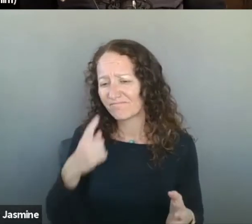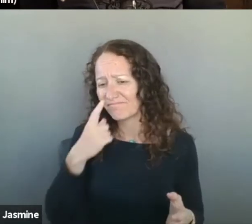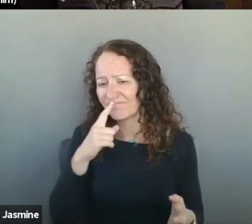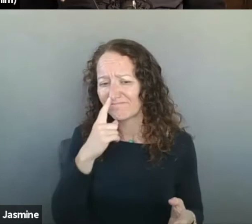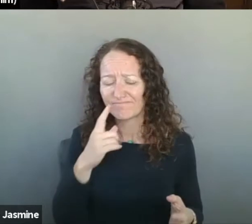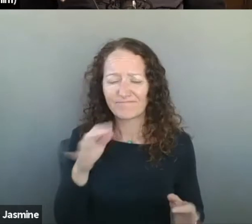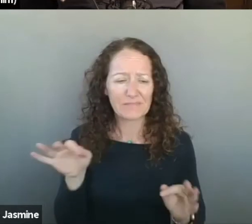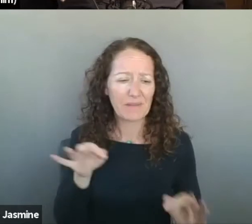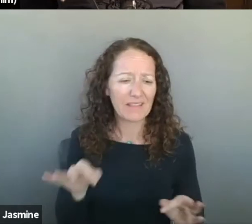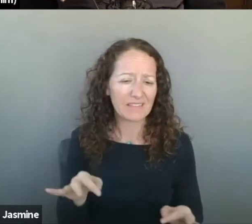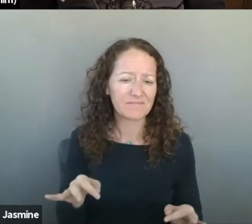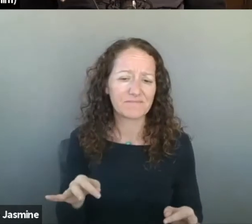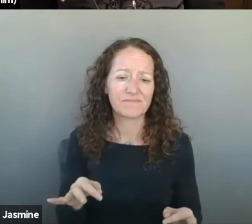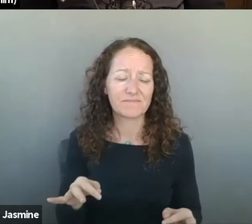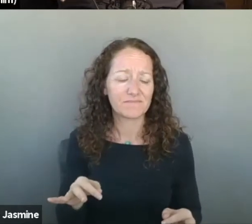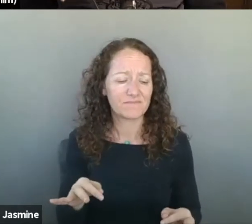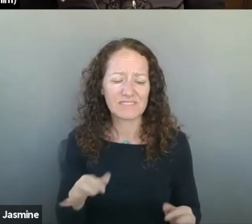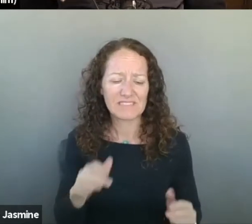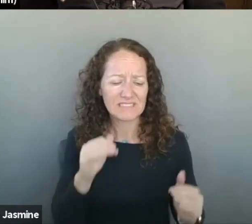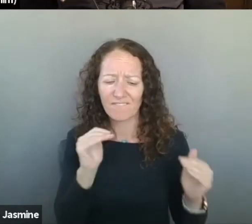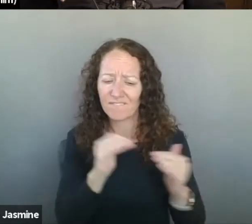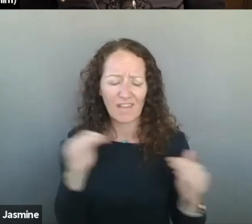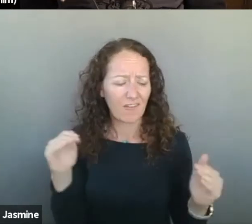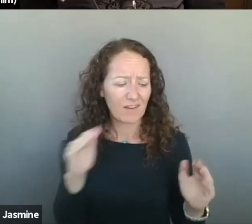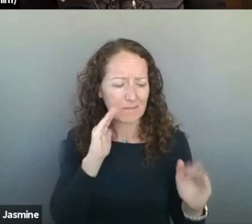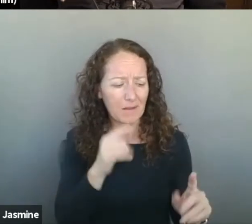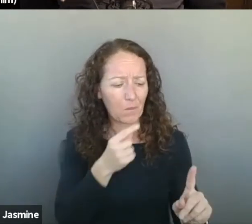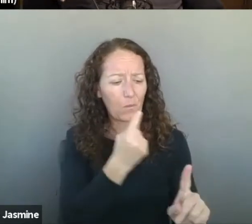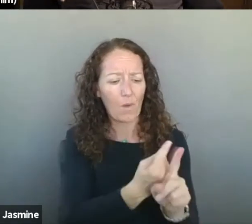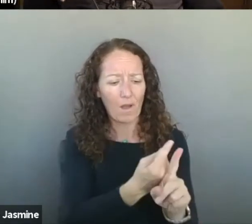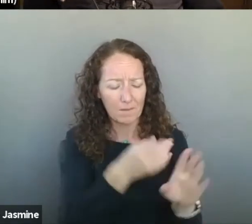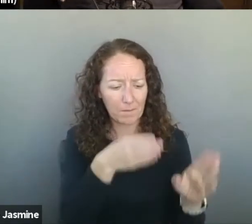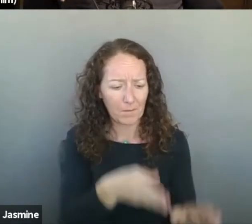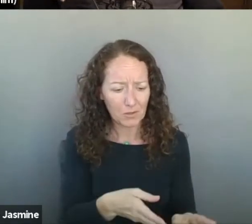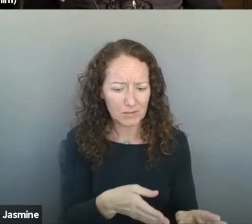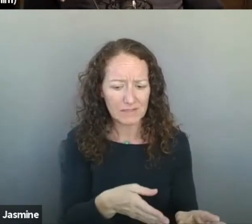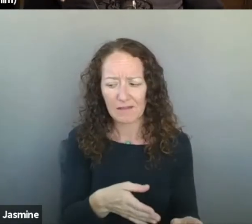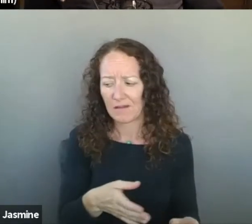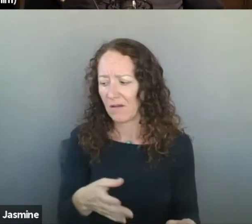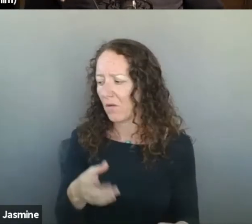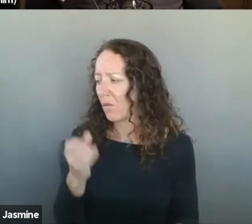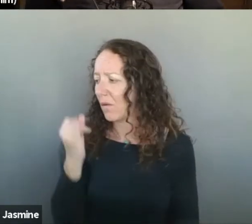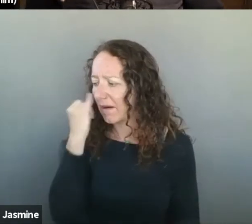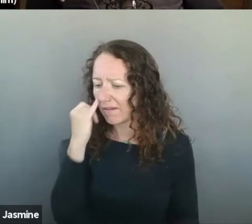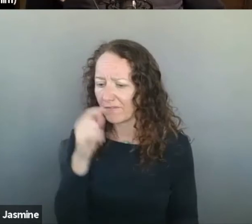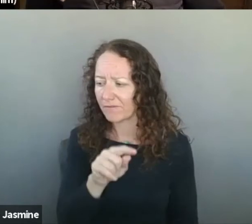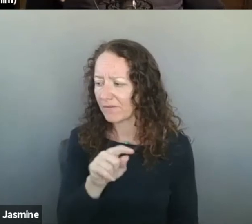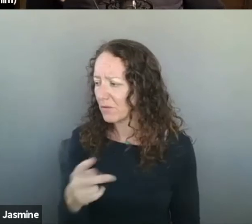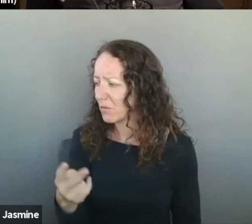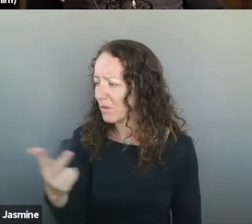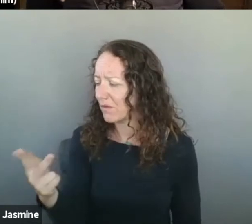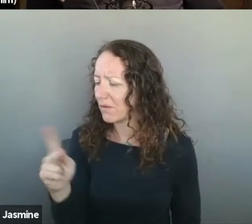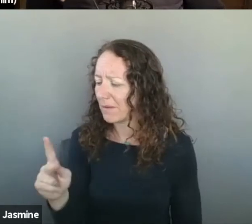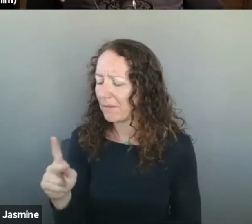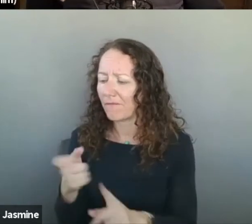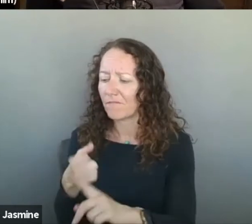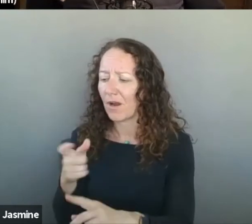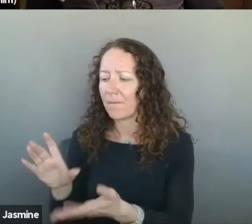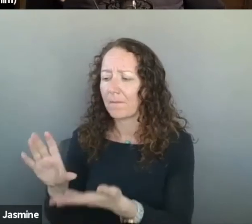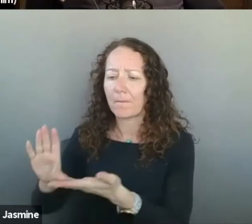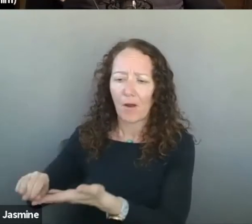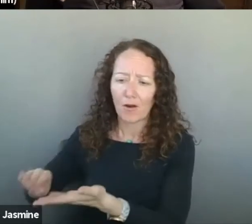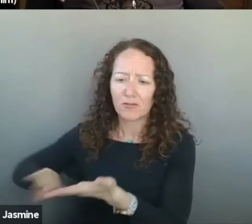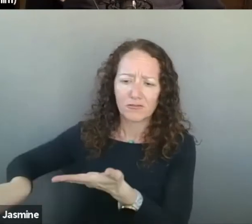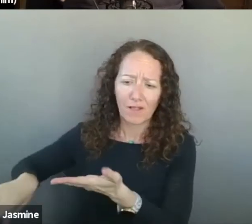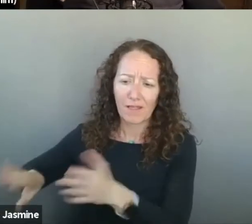person, let alone someone who's from a marginalized group or two or three, to be